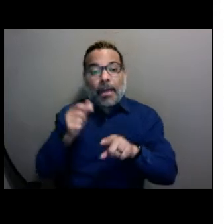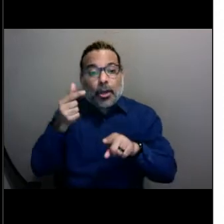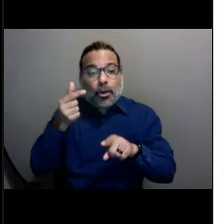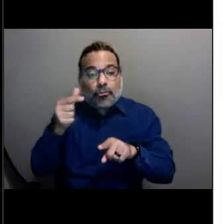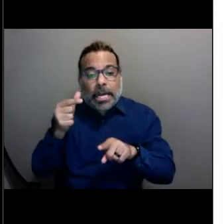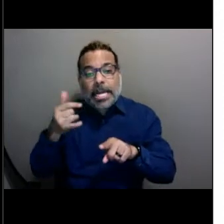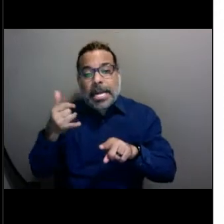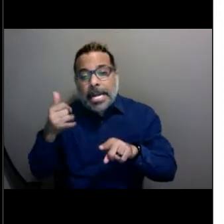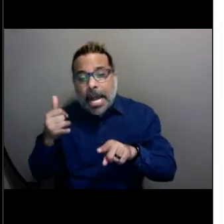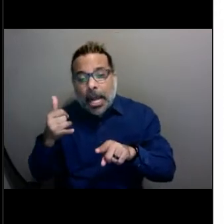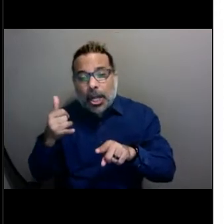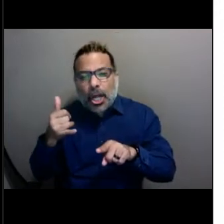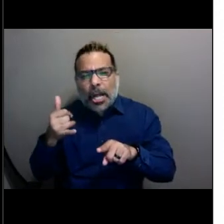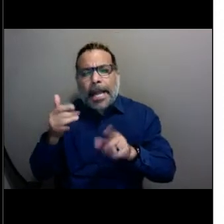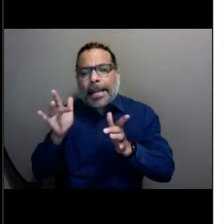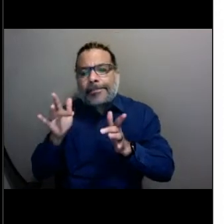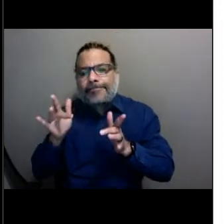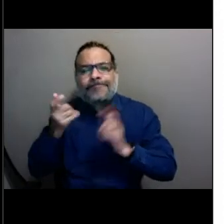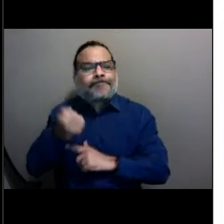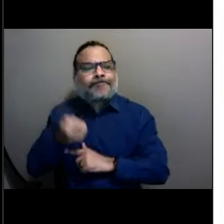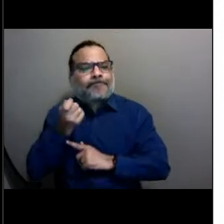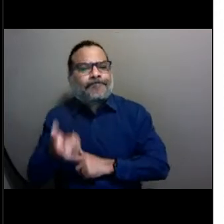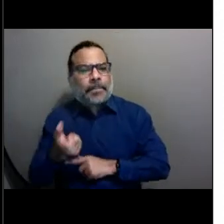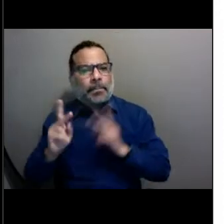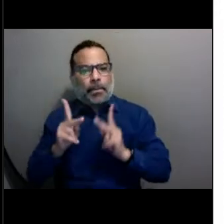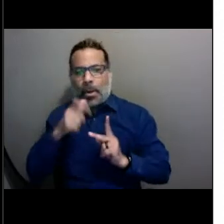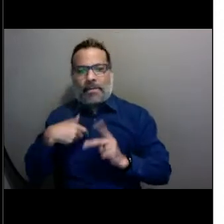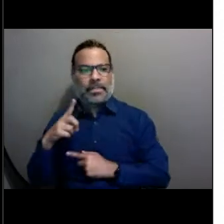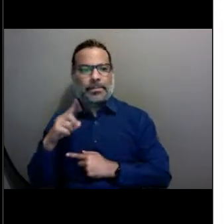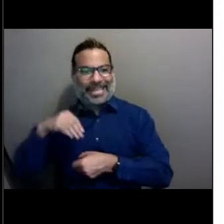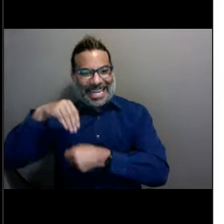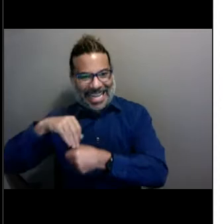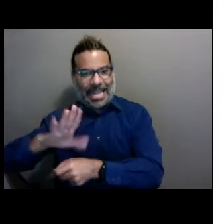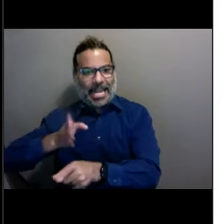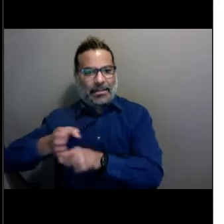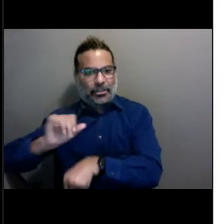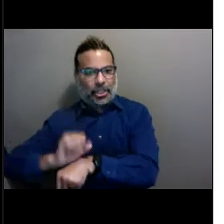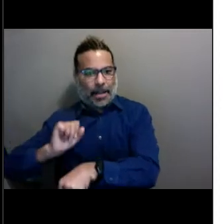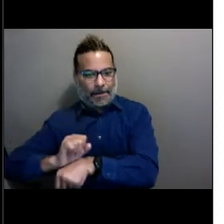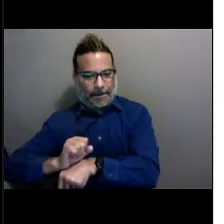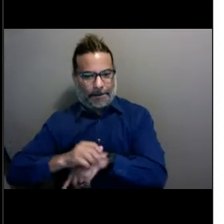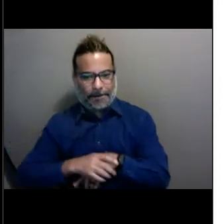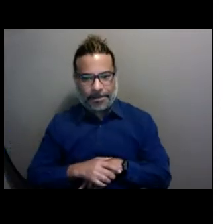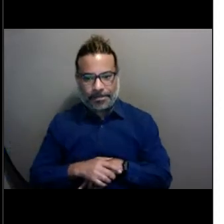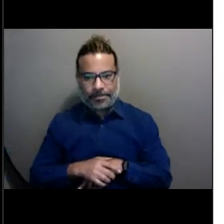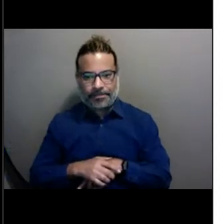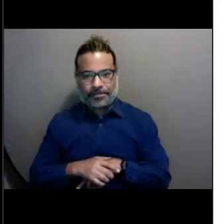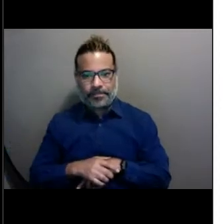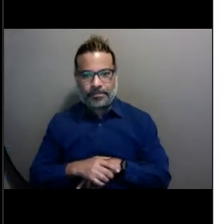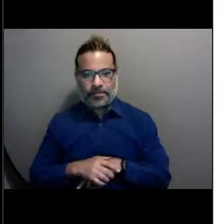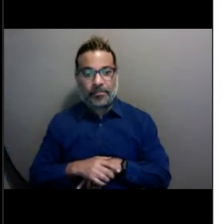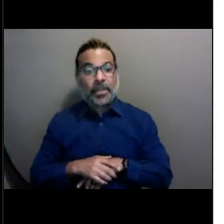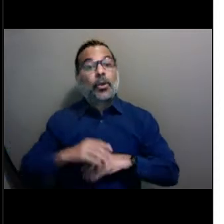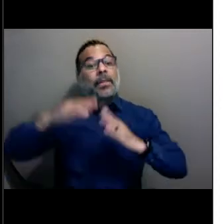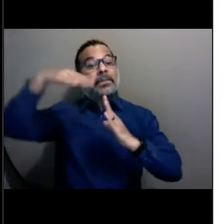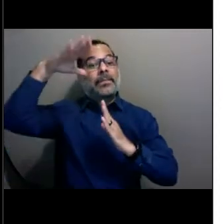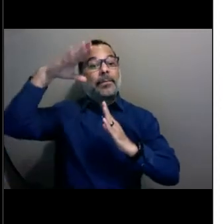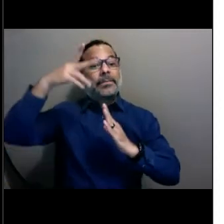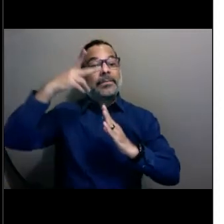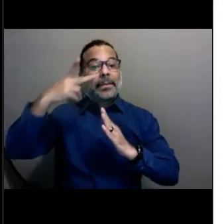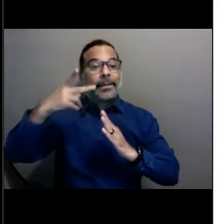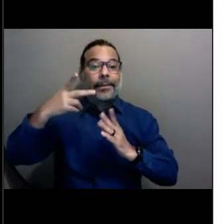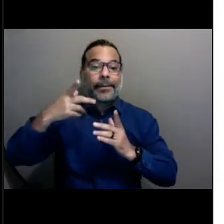yellow color shows lower percentage of people with disabilities in those occupations. So from the top, we see people with